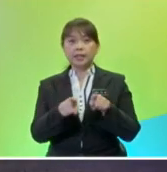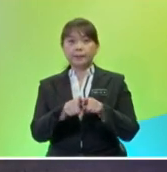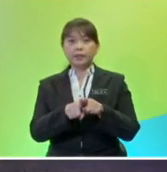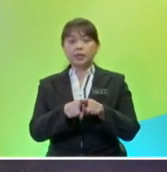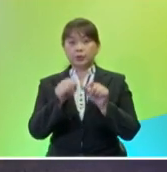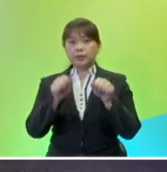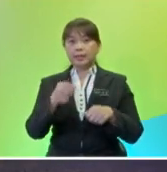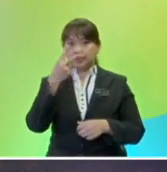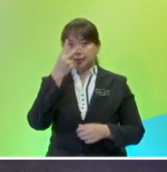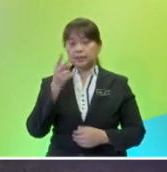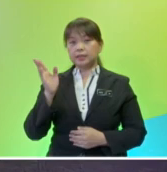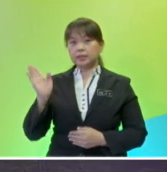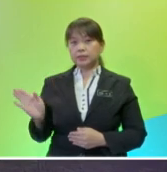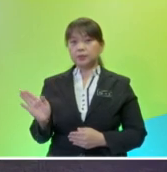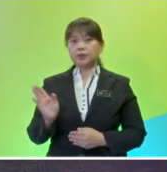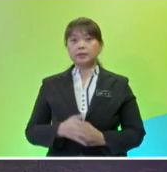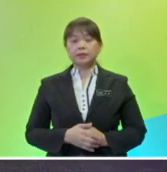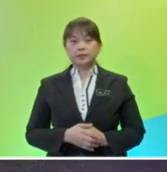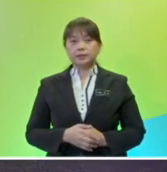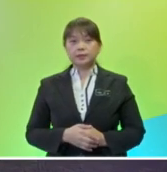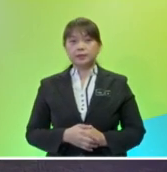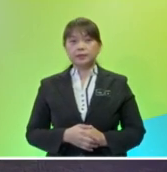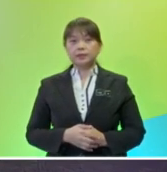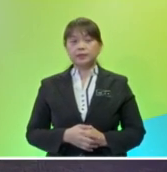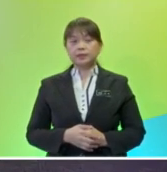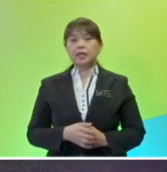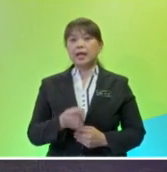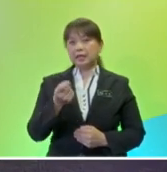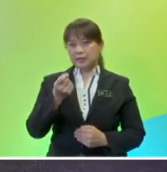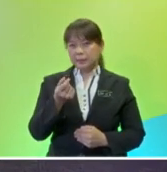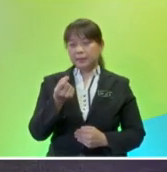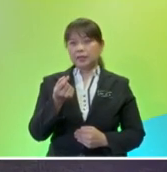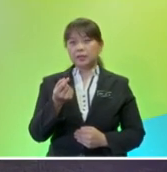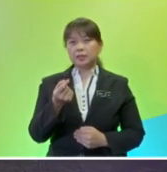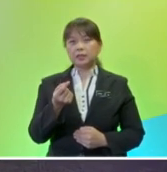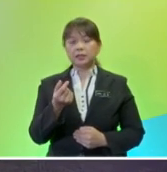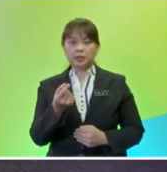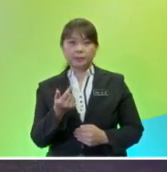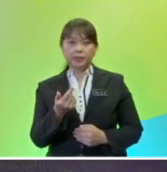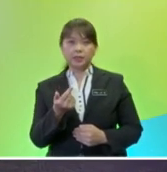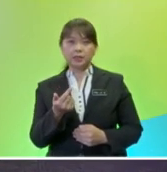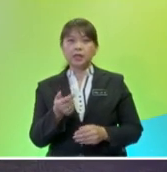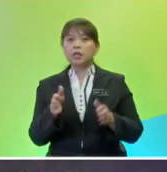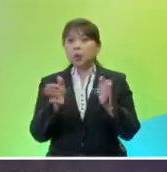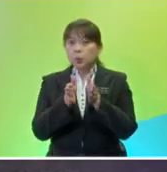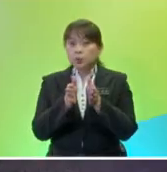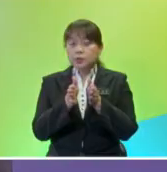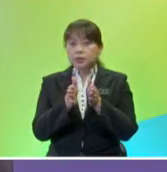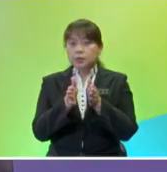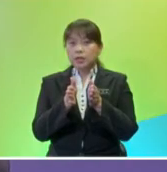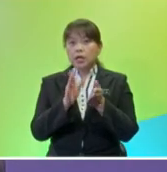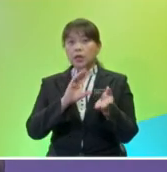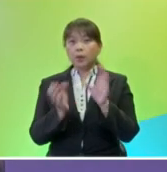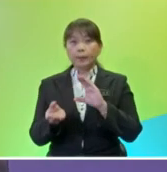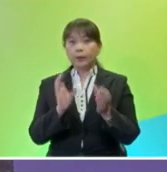the horseshoe magnet, the ends of it are a little bit closer. So that's the difference between U-shaped magnet